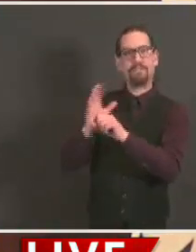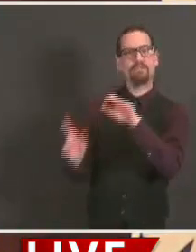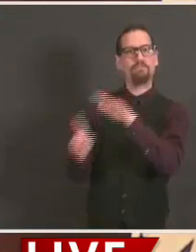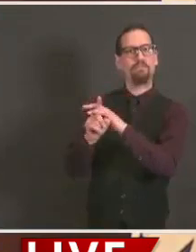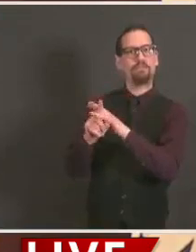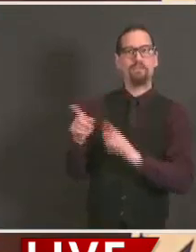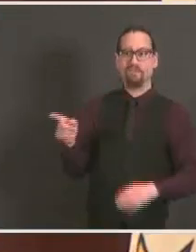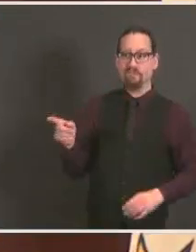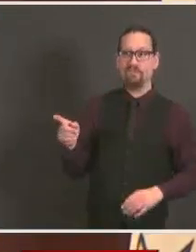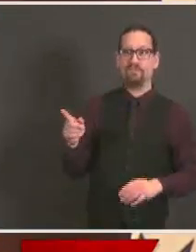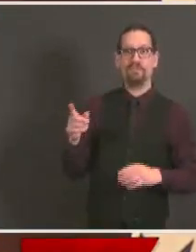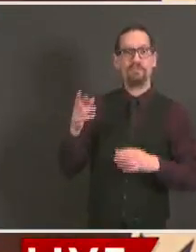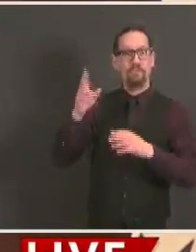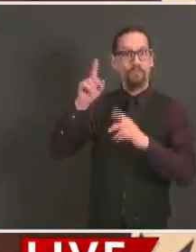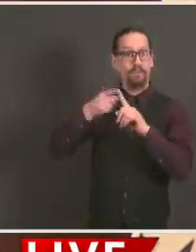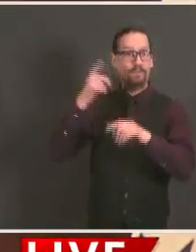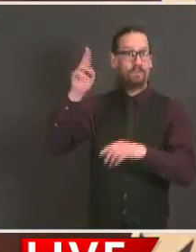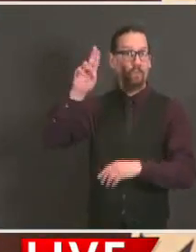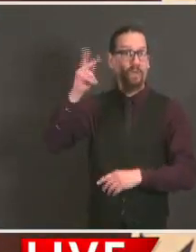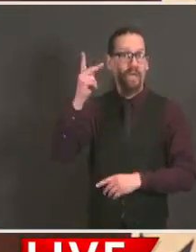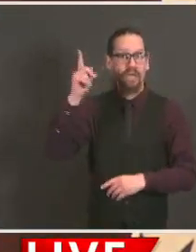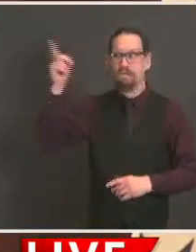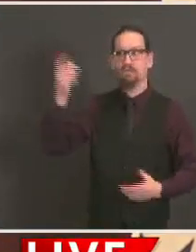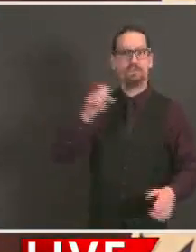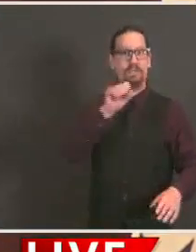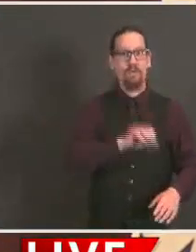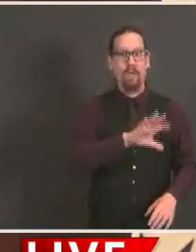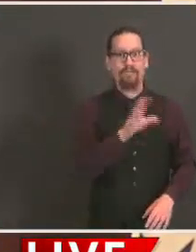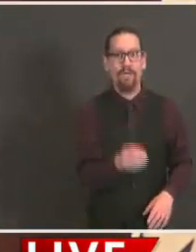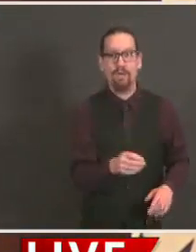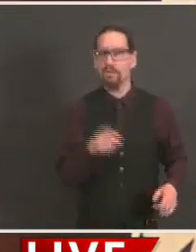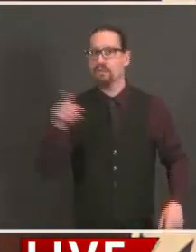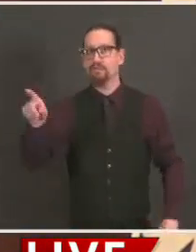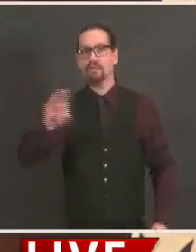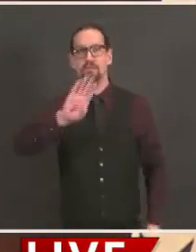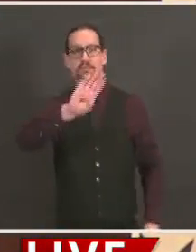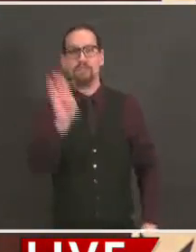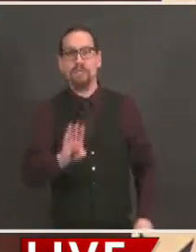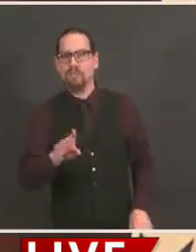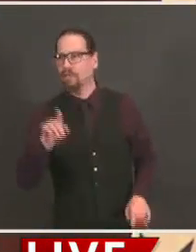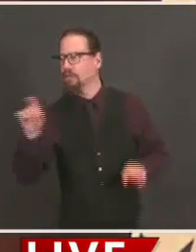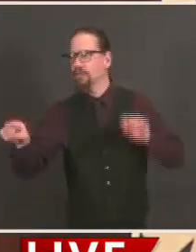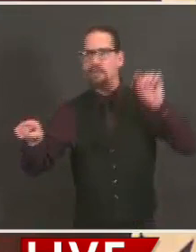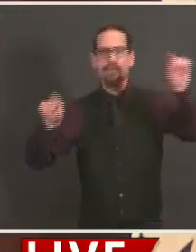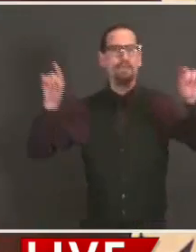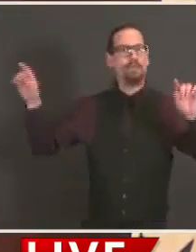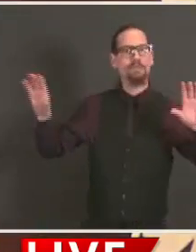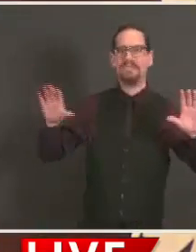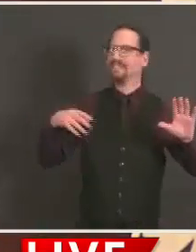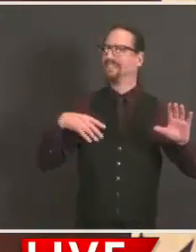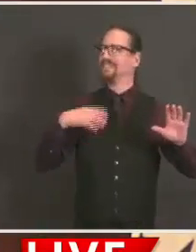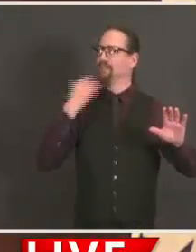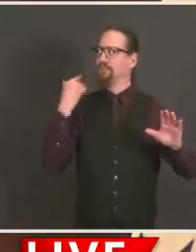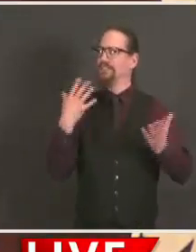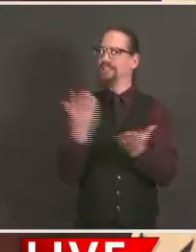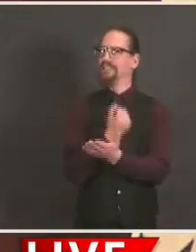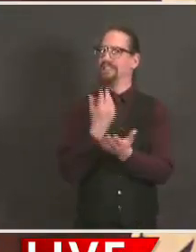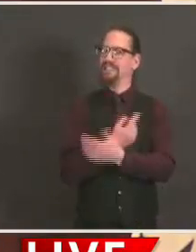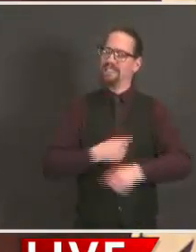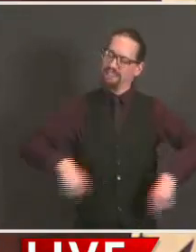circulation. So I recommend to everyone to consider getting tested every